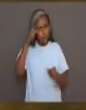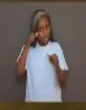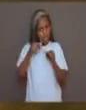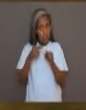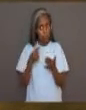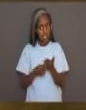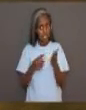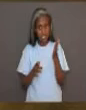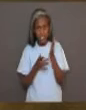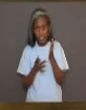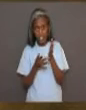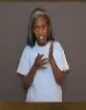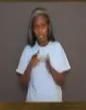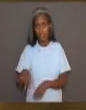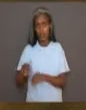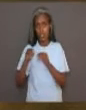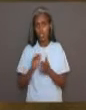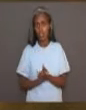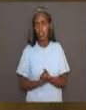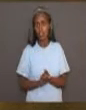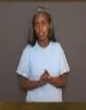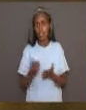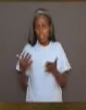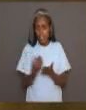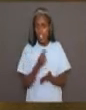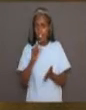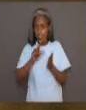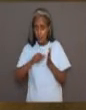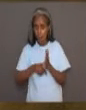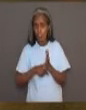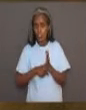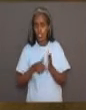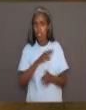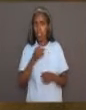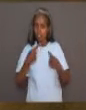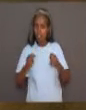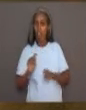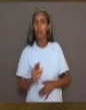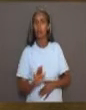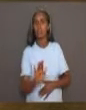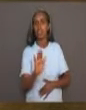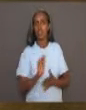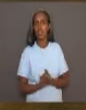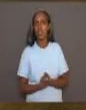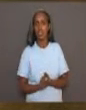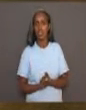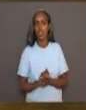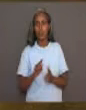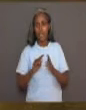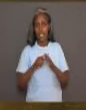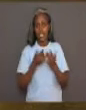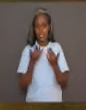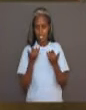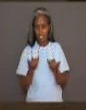remember this technique, students? Take a few moments and try for yourselves. You may get